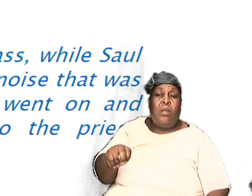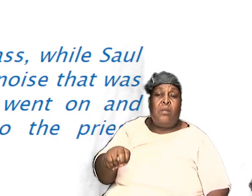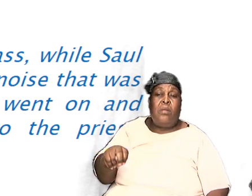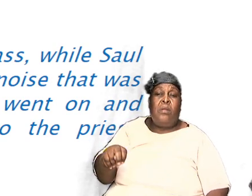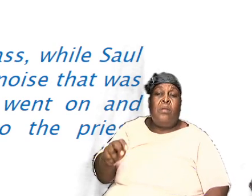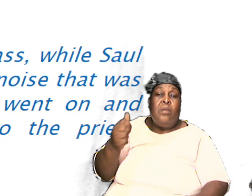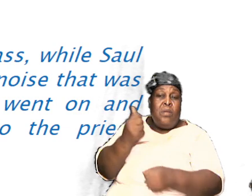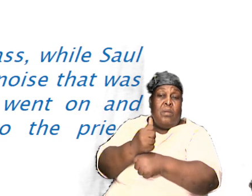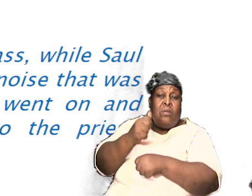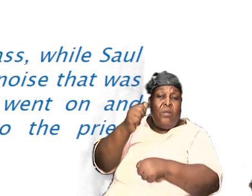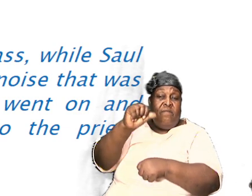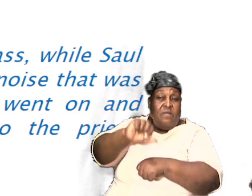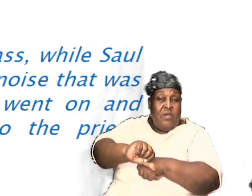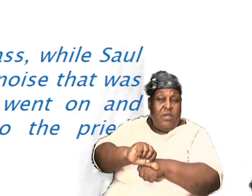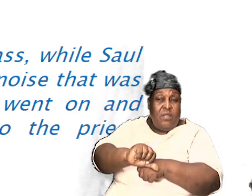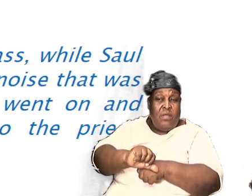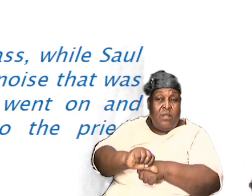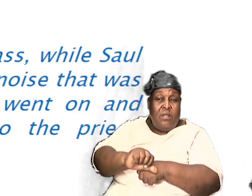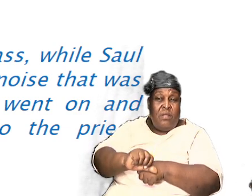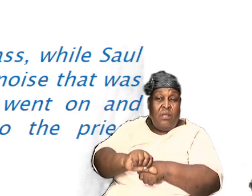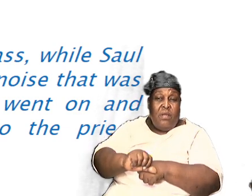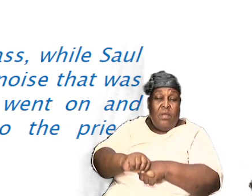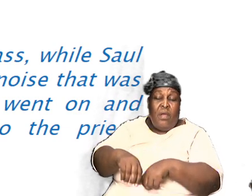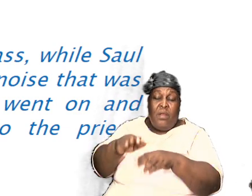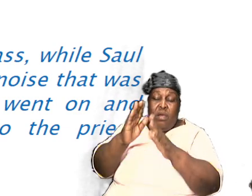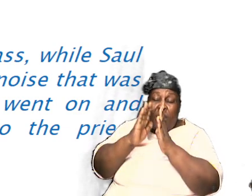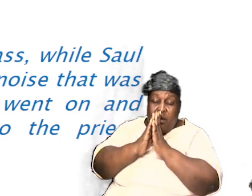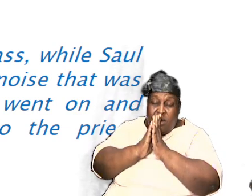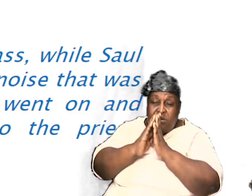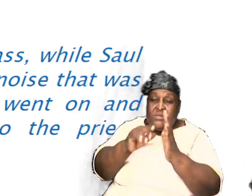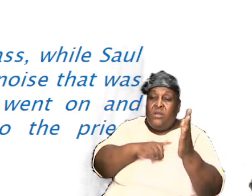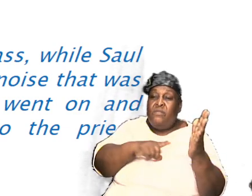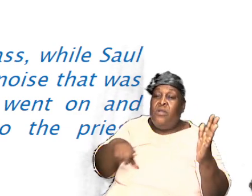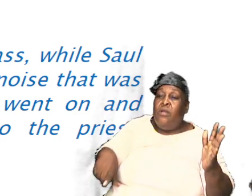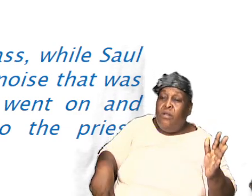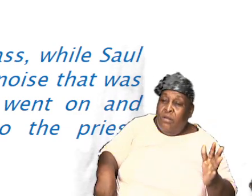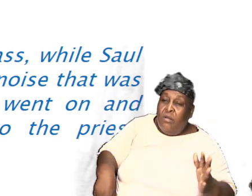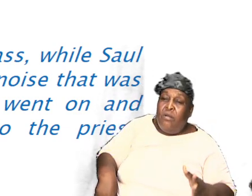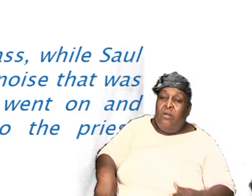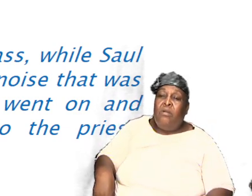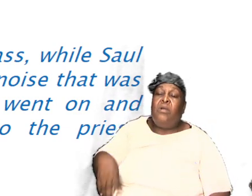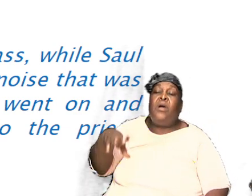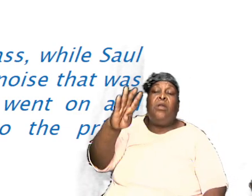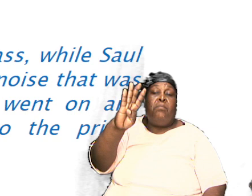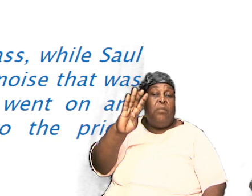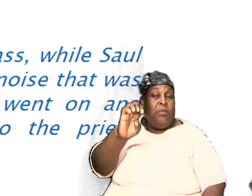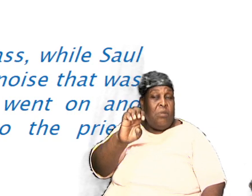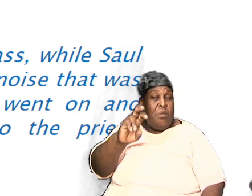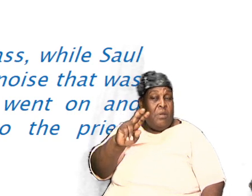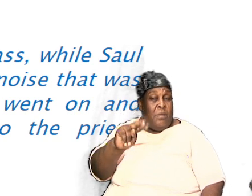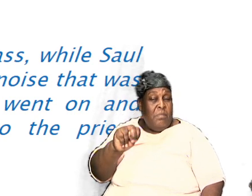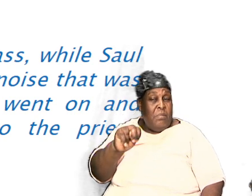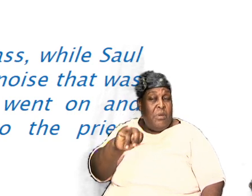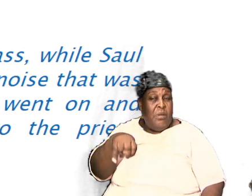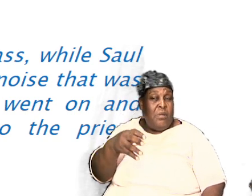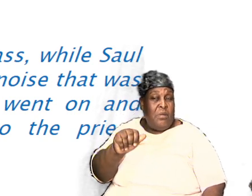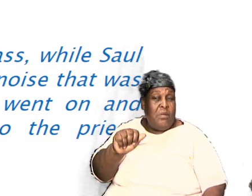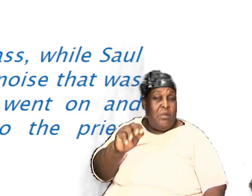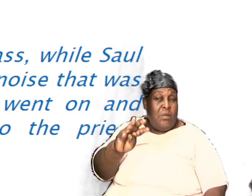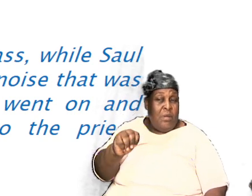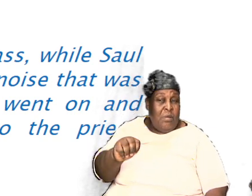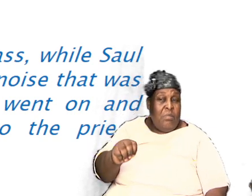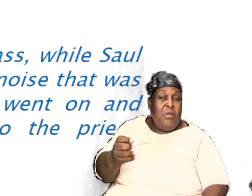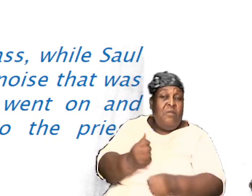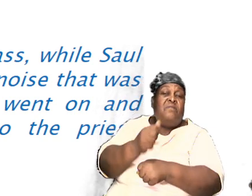time. And the Lord told them to go up against Benjamin. And Benjamin defeated them again. So the third time